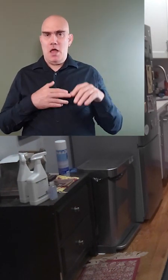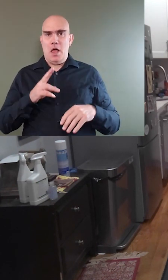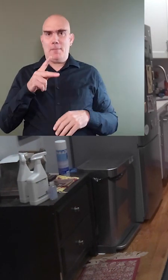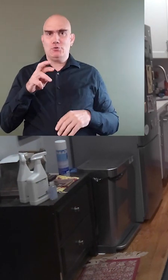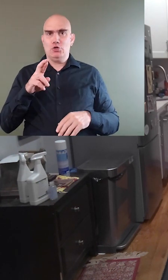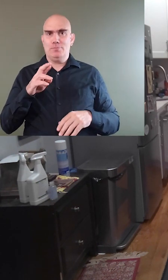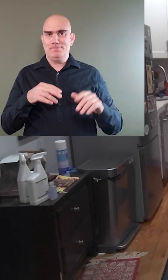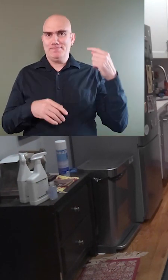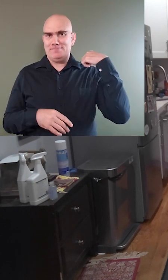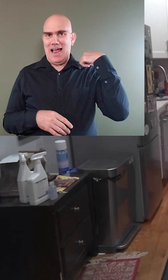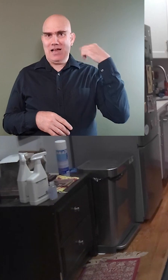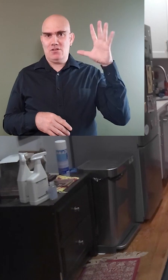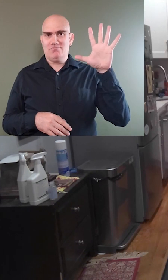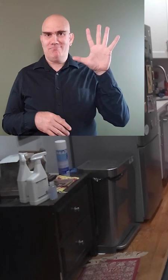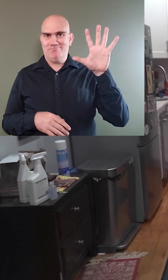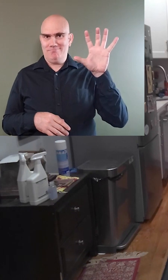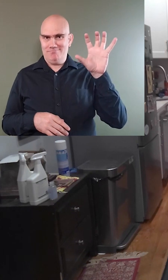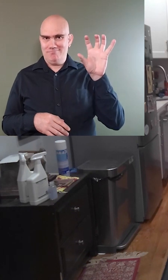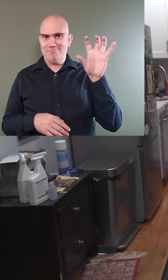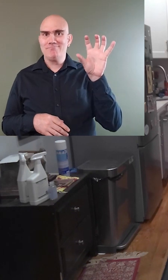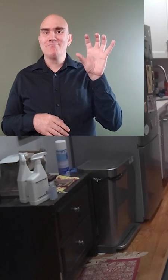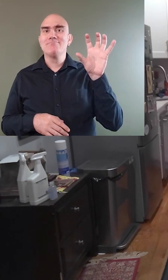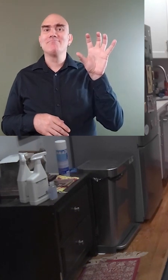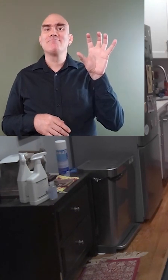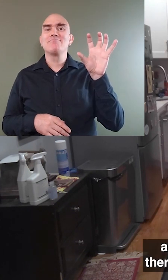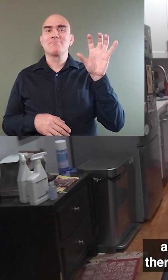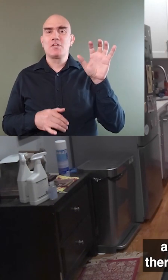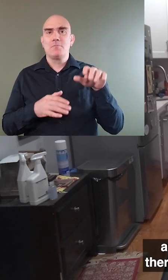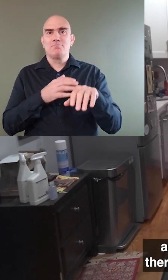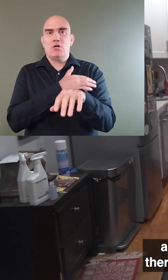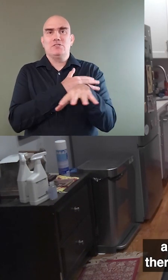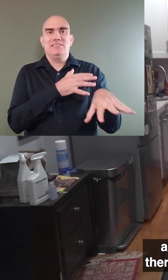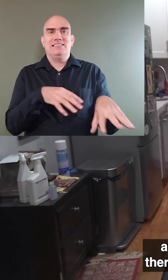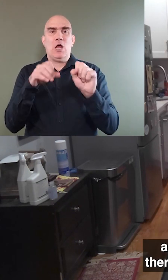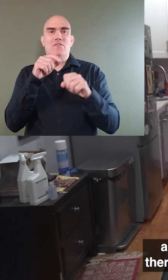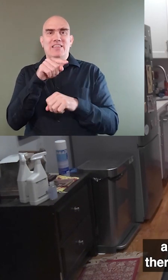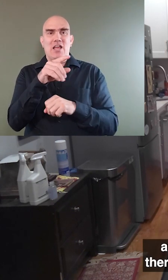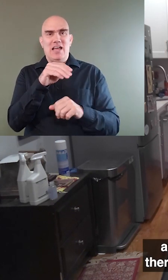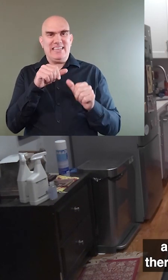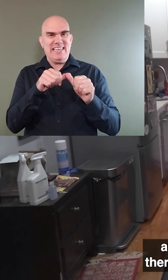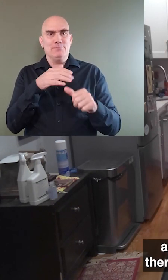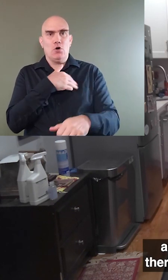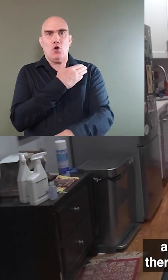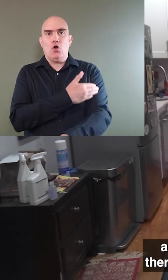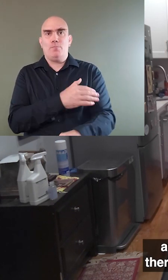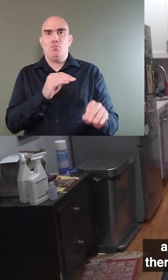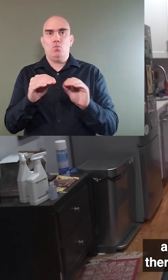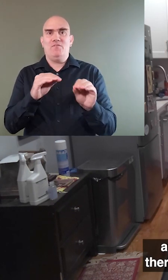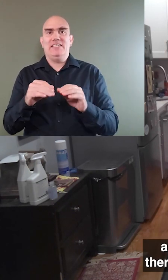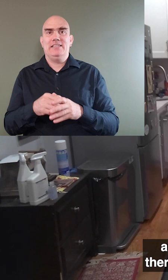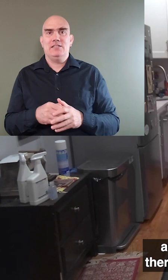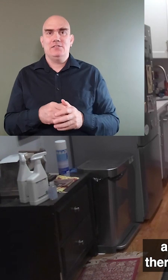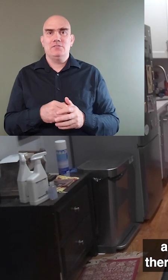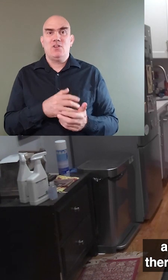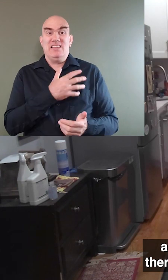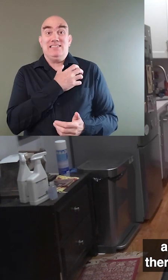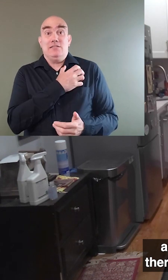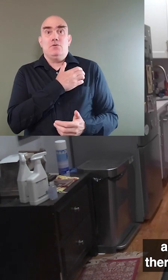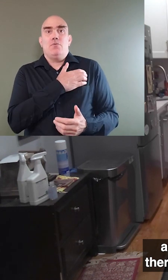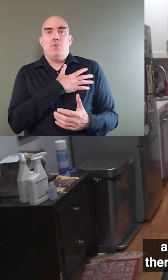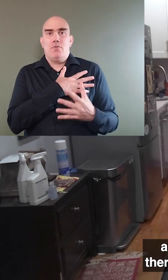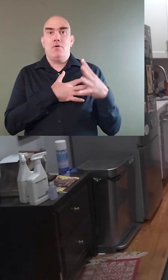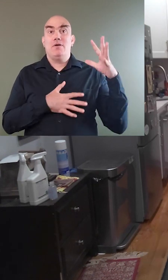back, just at my upper back, then the muscles take over there and keep my